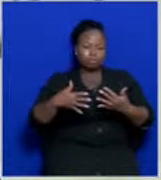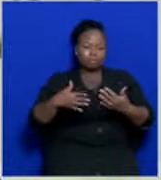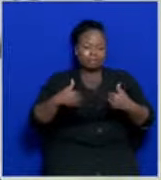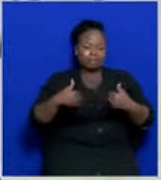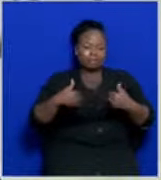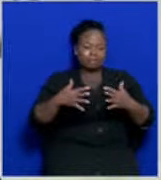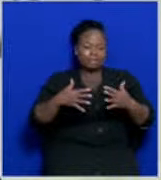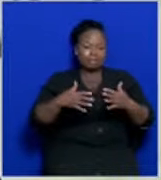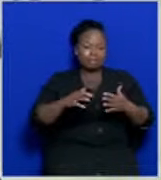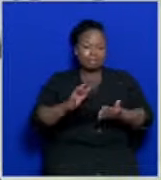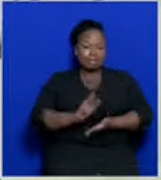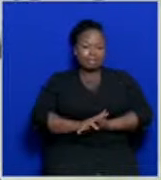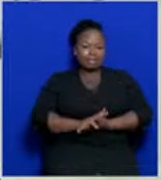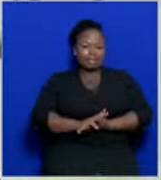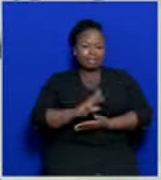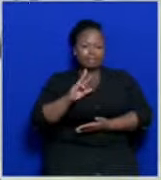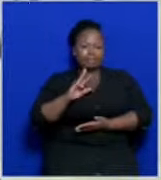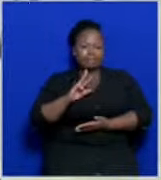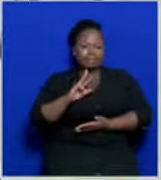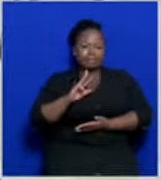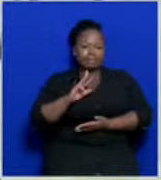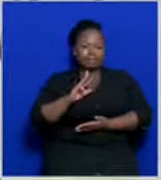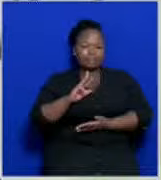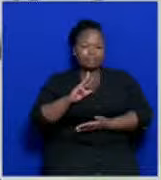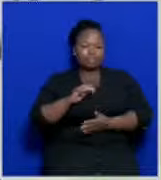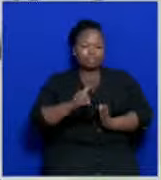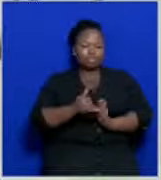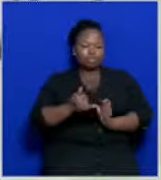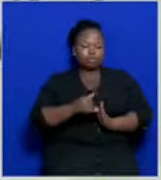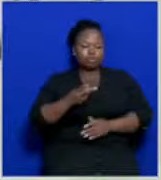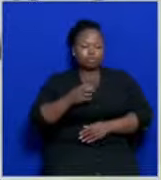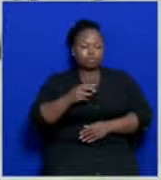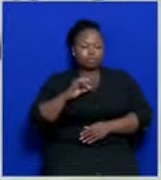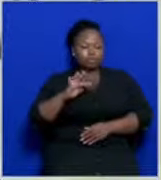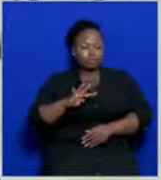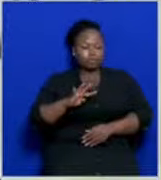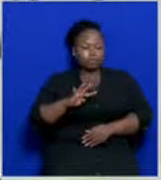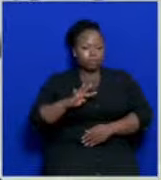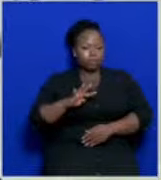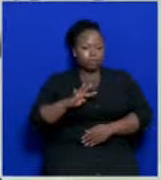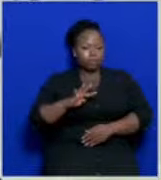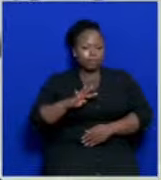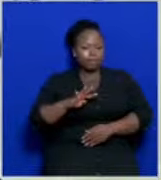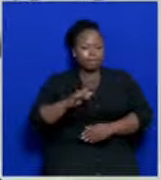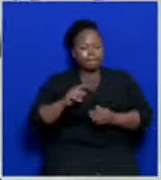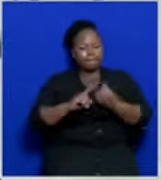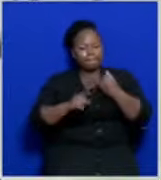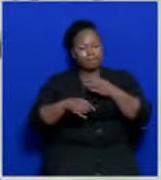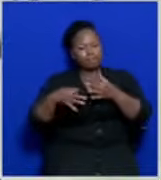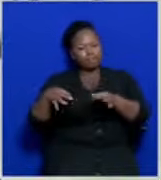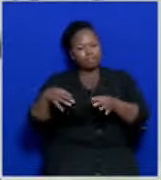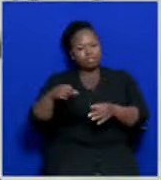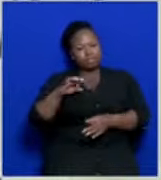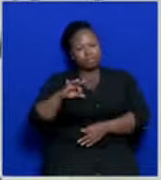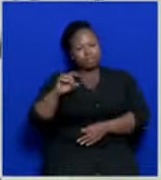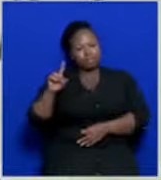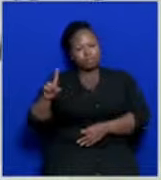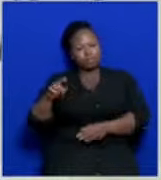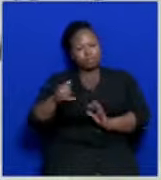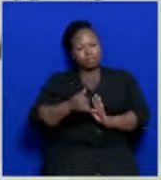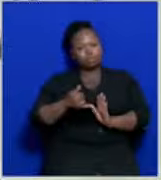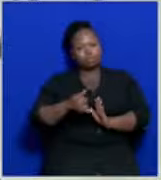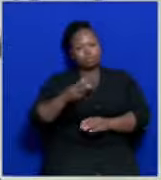of January 2024, and the last page is 31st January 2024.